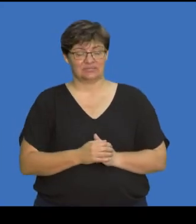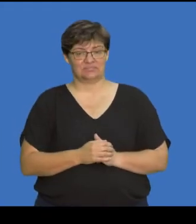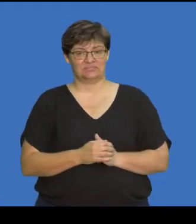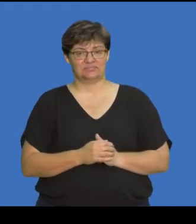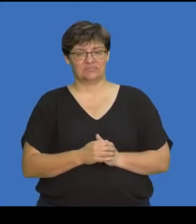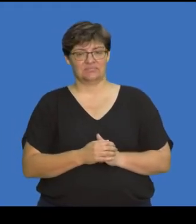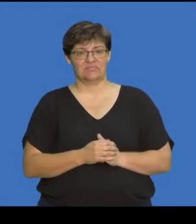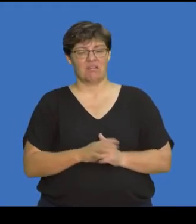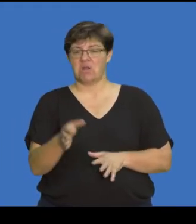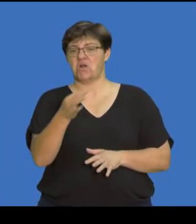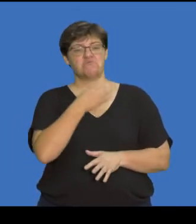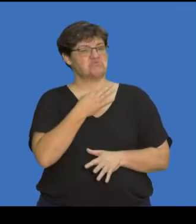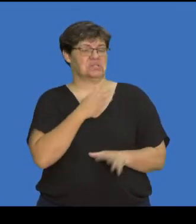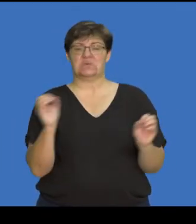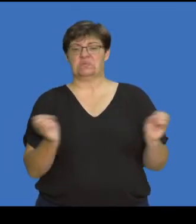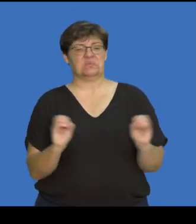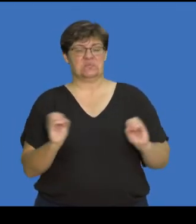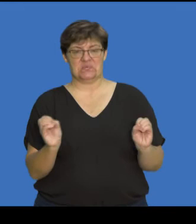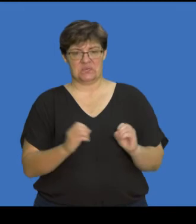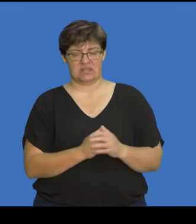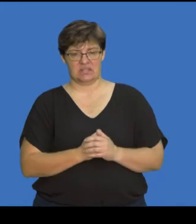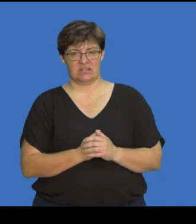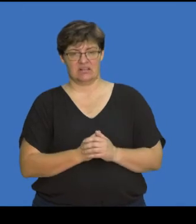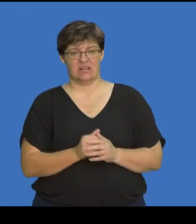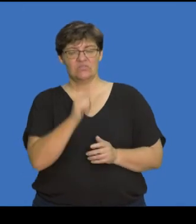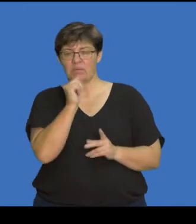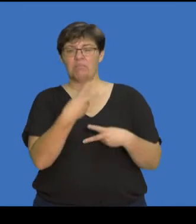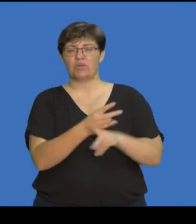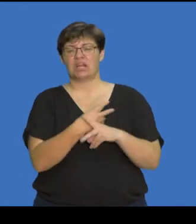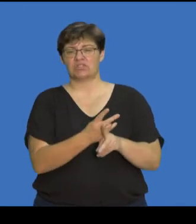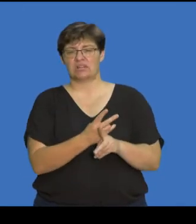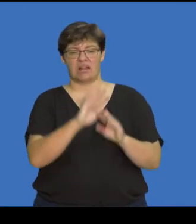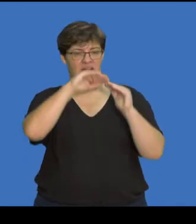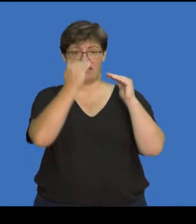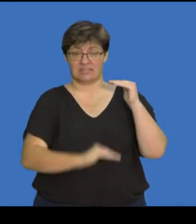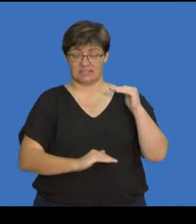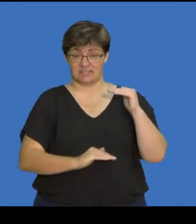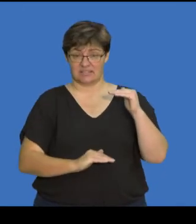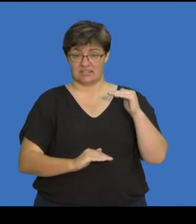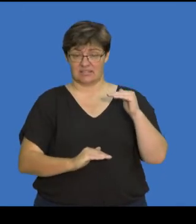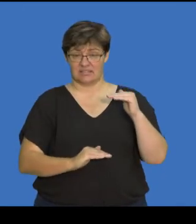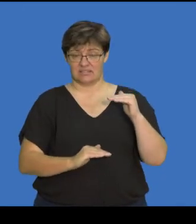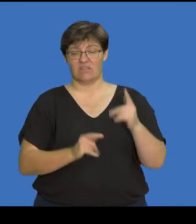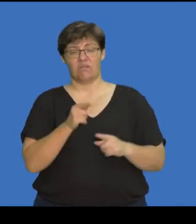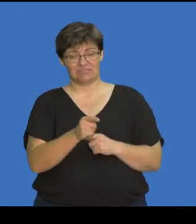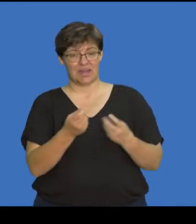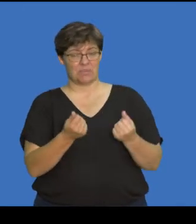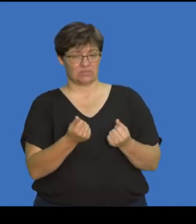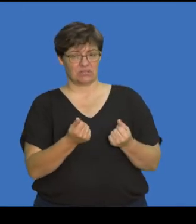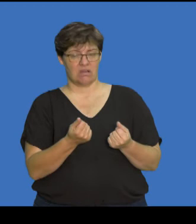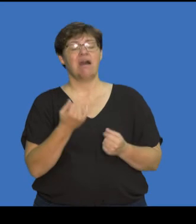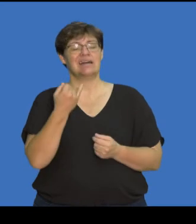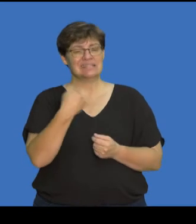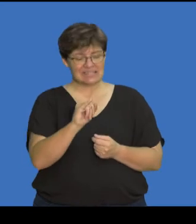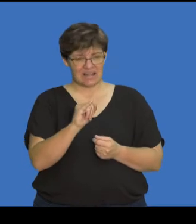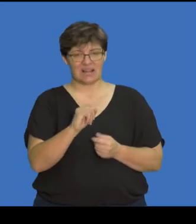not a risk situation. Even if production decreases to a certain amount, they would still be